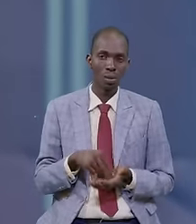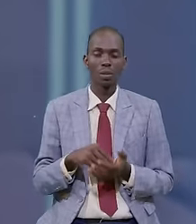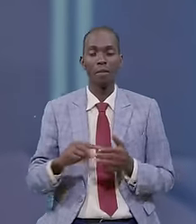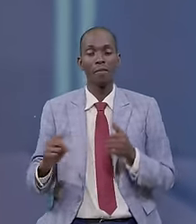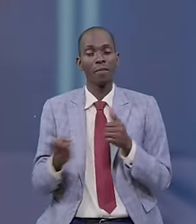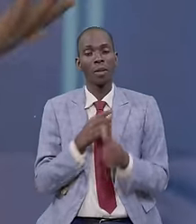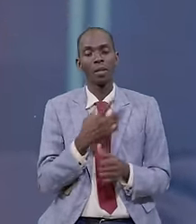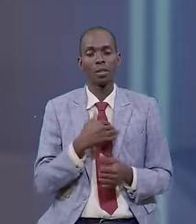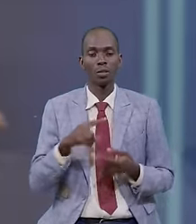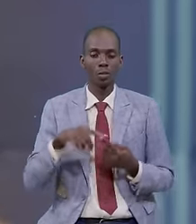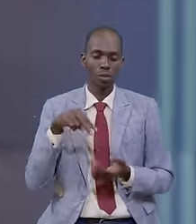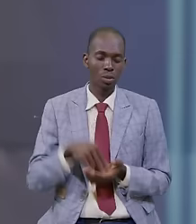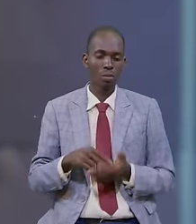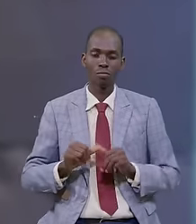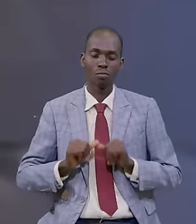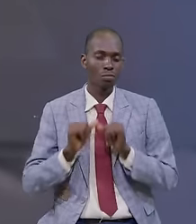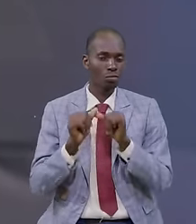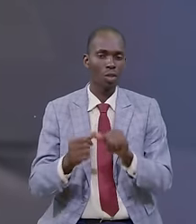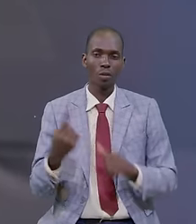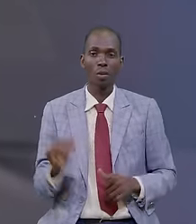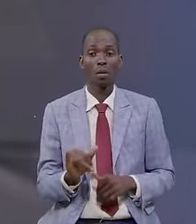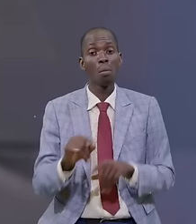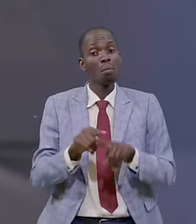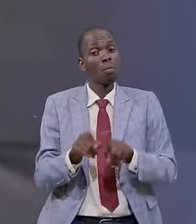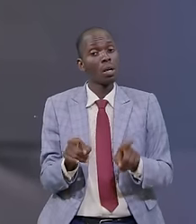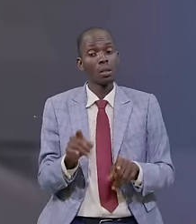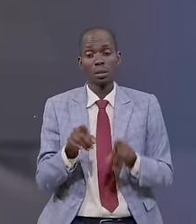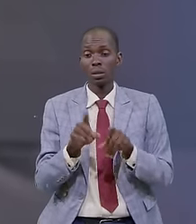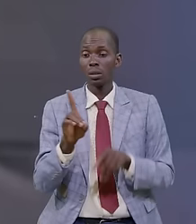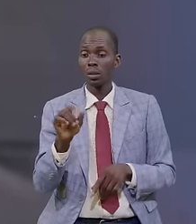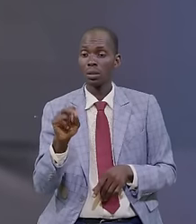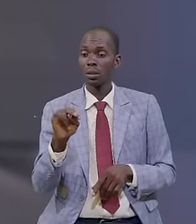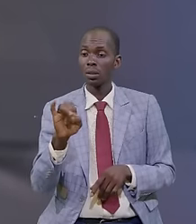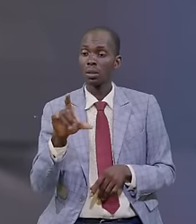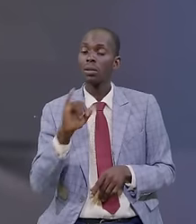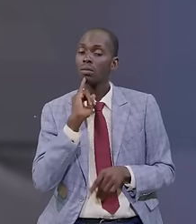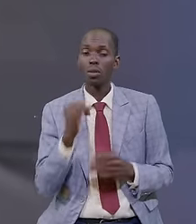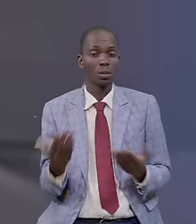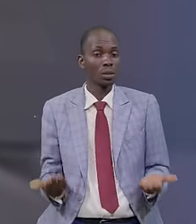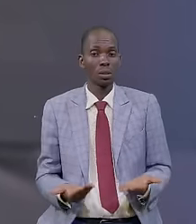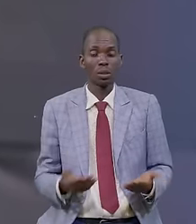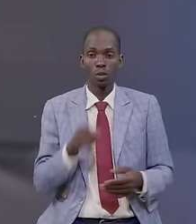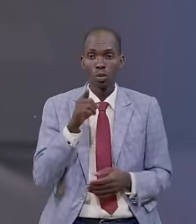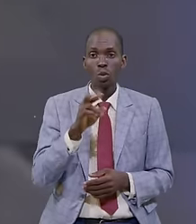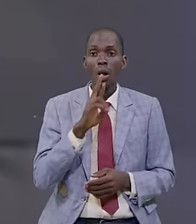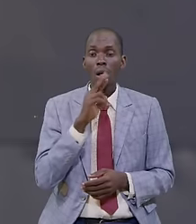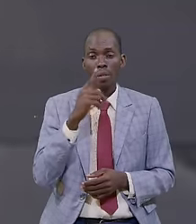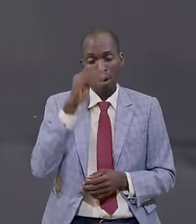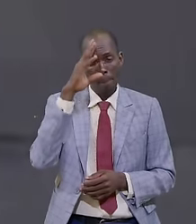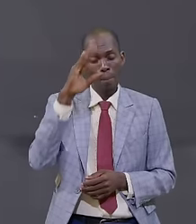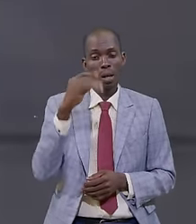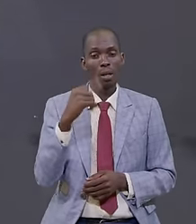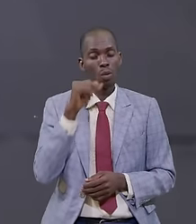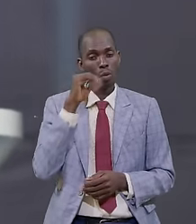to stand forever. But Daniel is not here. You are the man, you are the woman, and you come